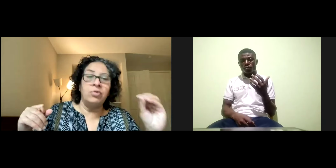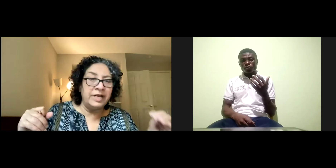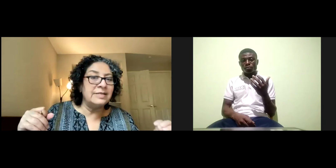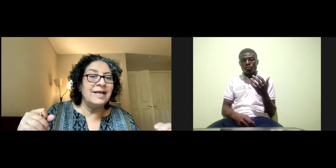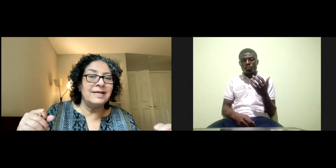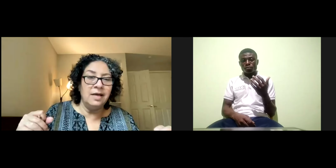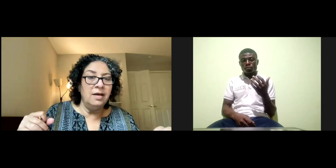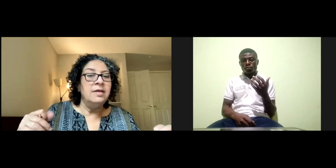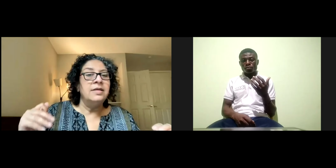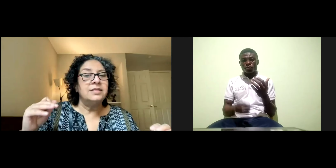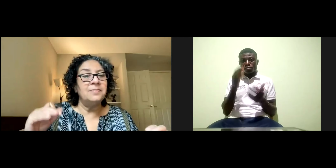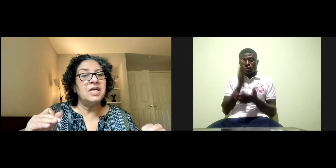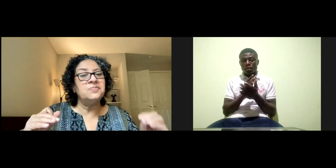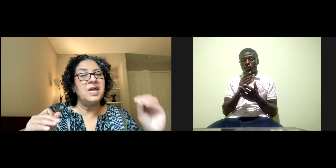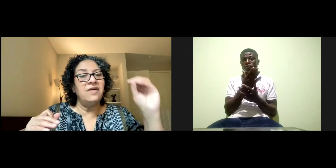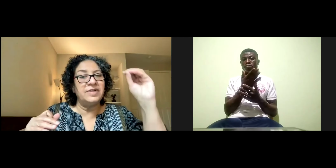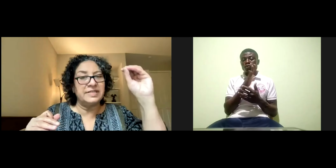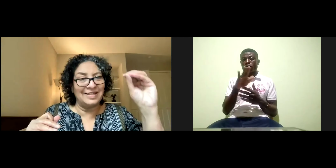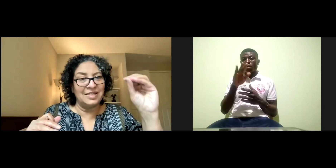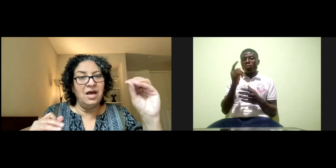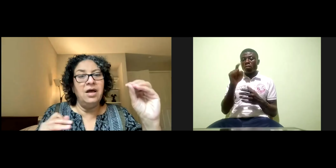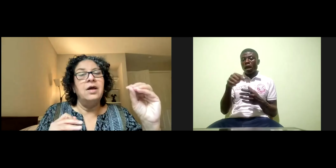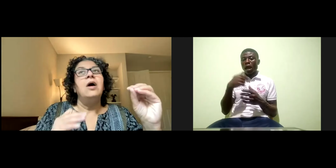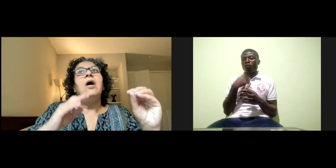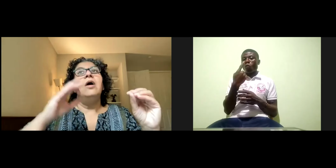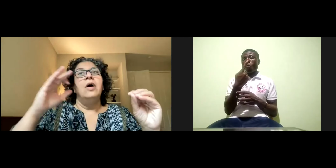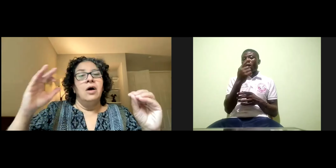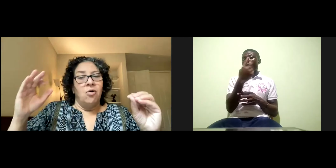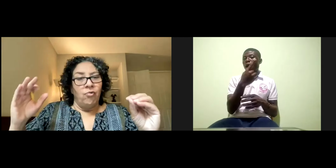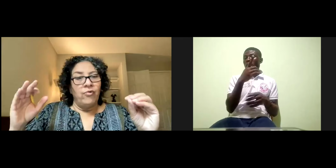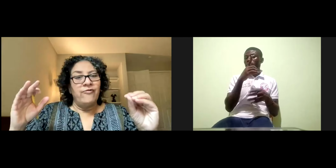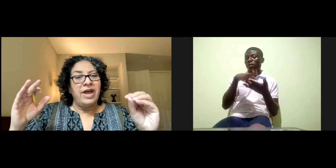have only dyslexia. Some kids may have dyslexia